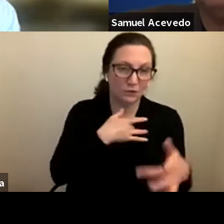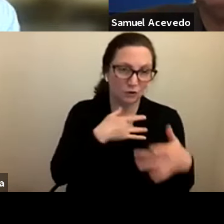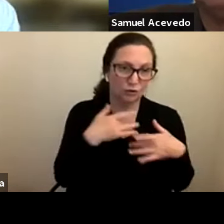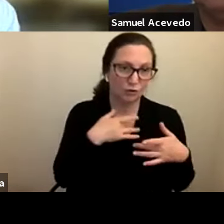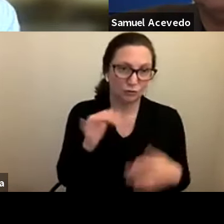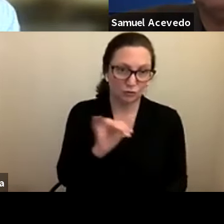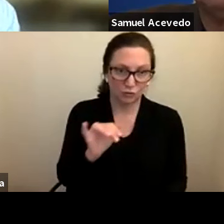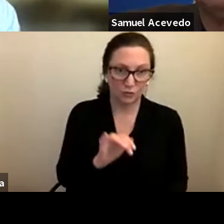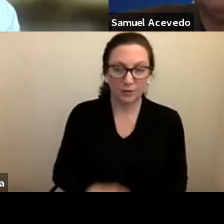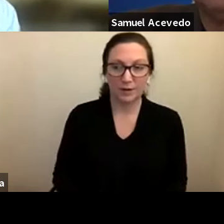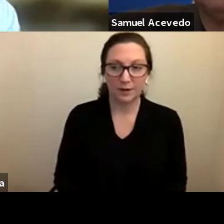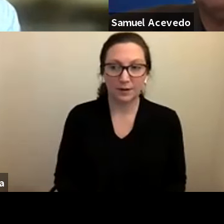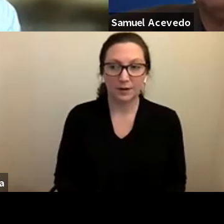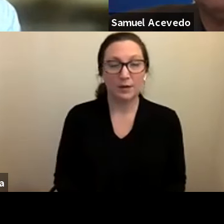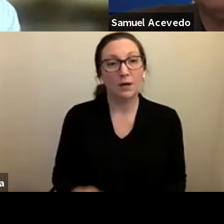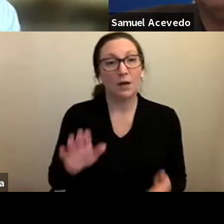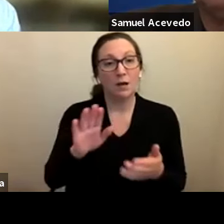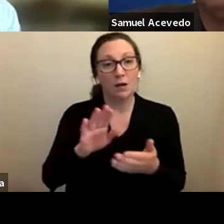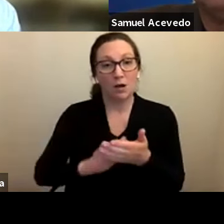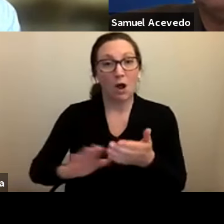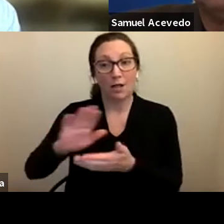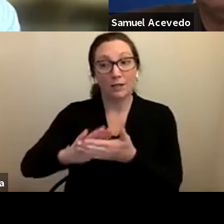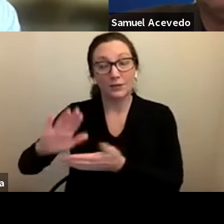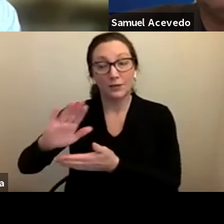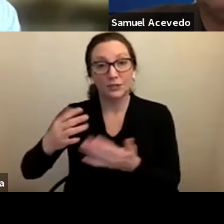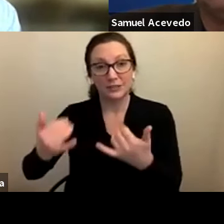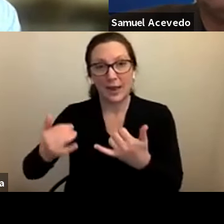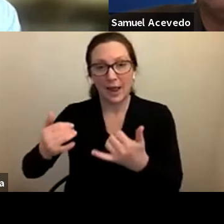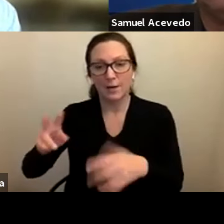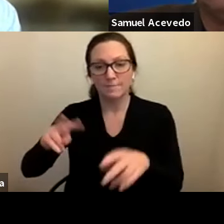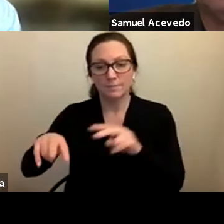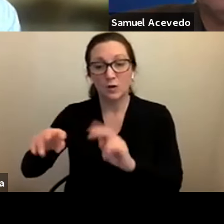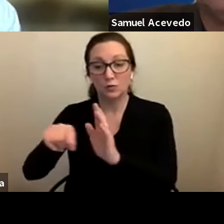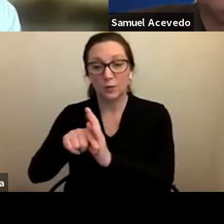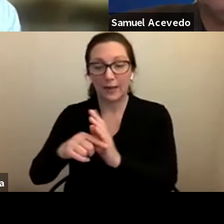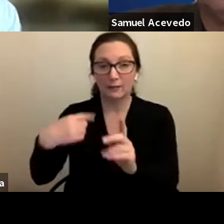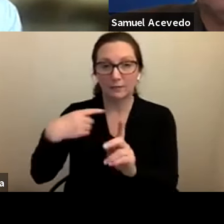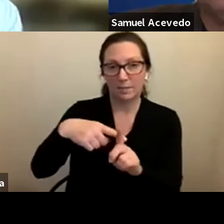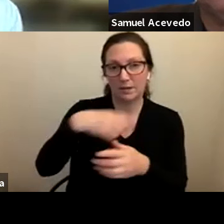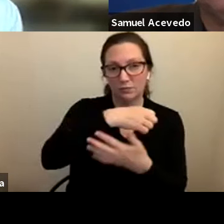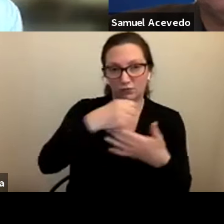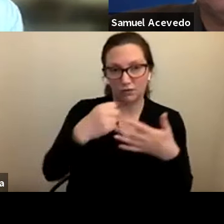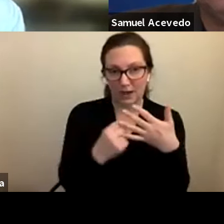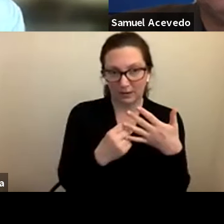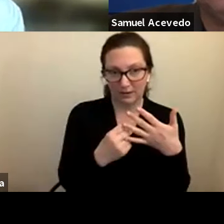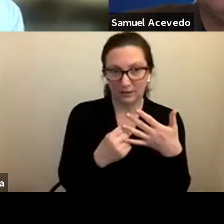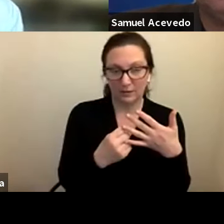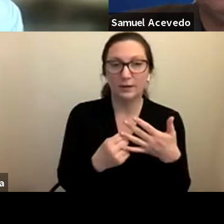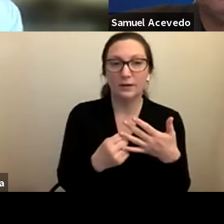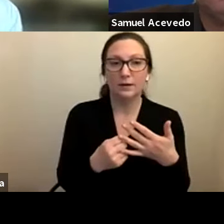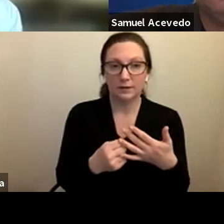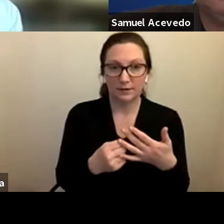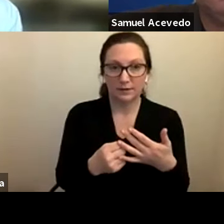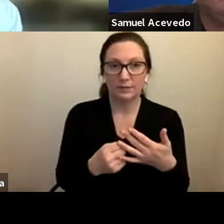colleges are now looking at grades and rank, because that's who